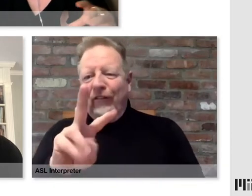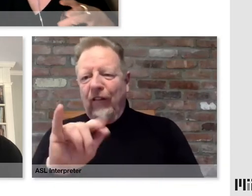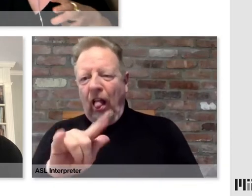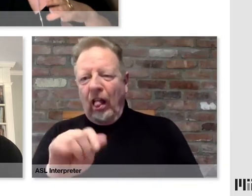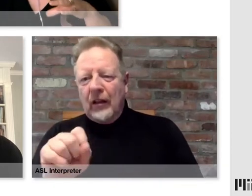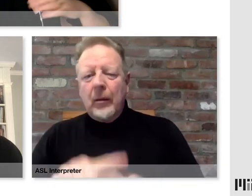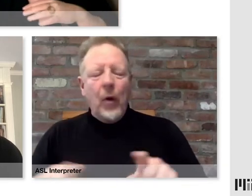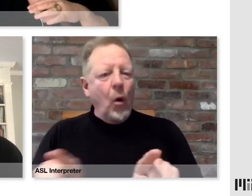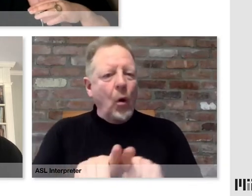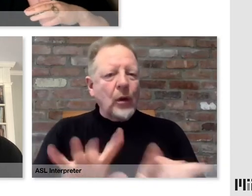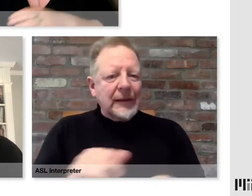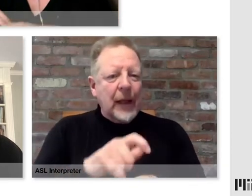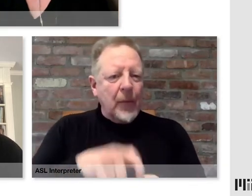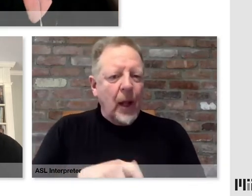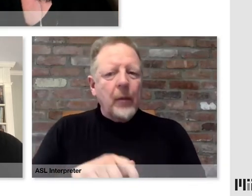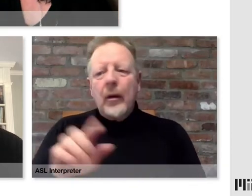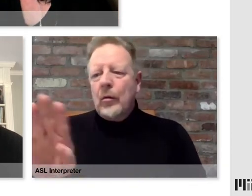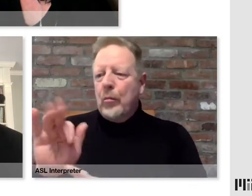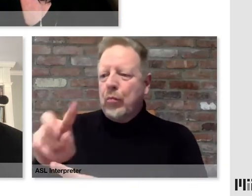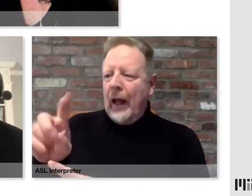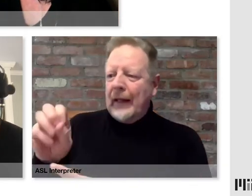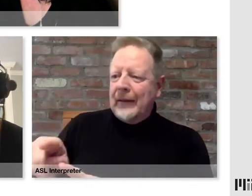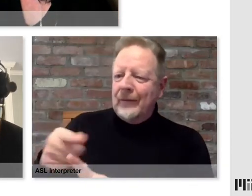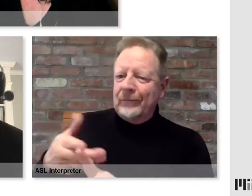maybe to Brandon.